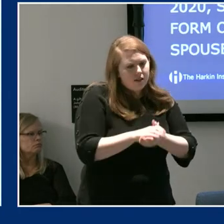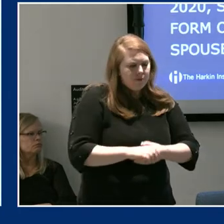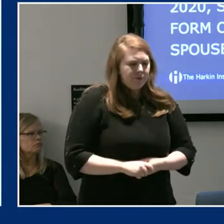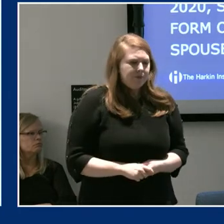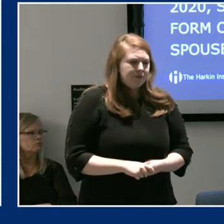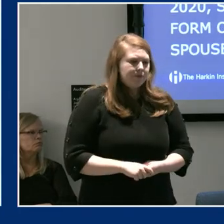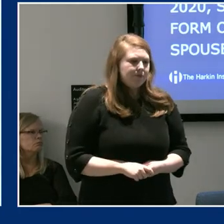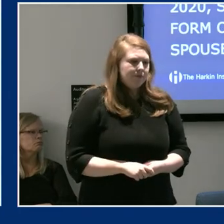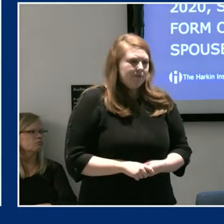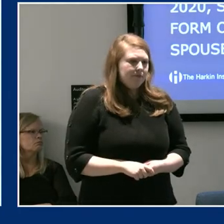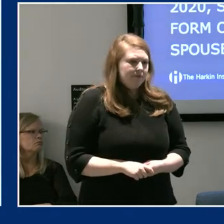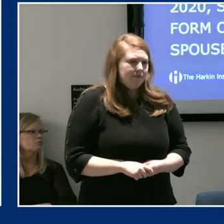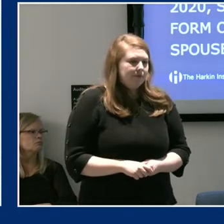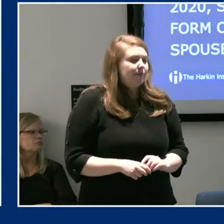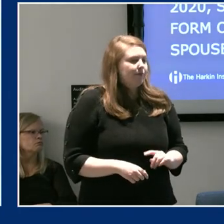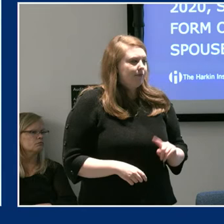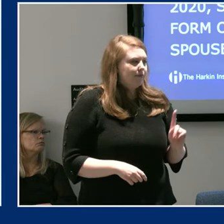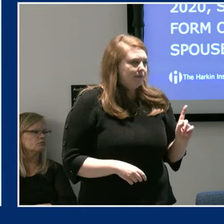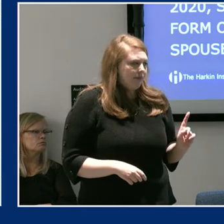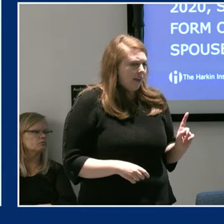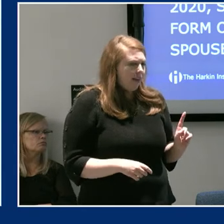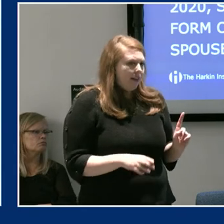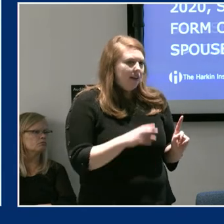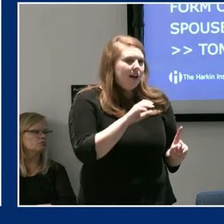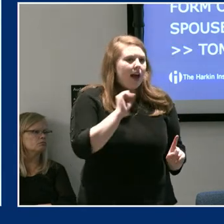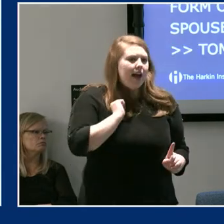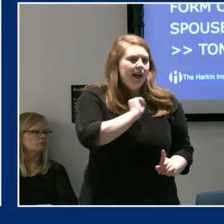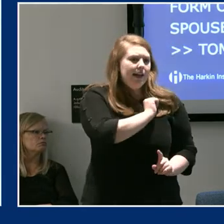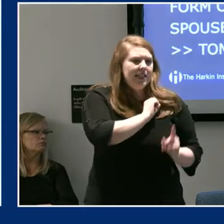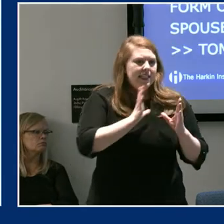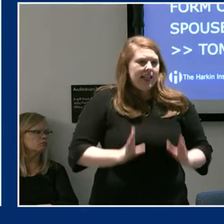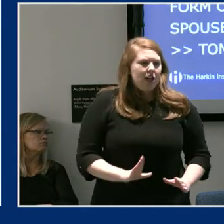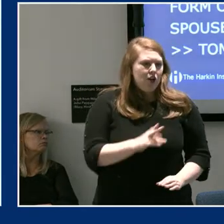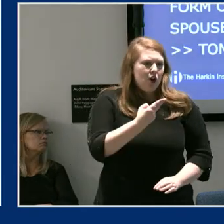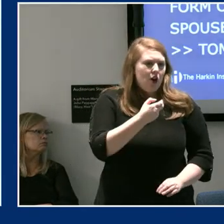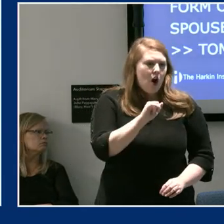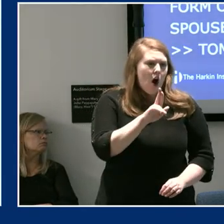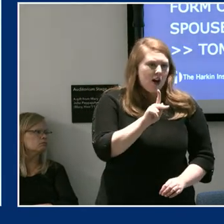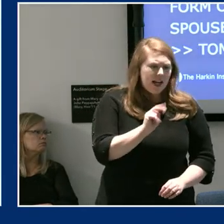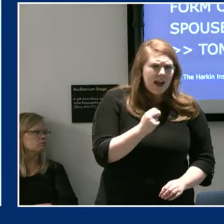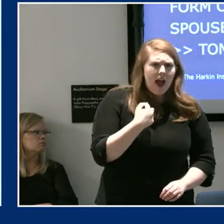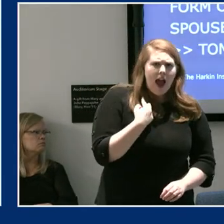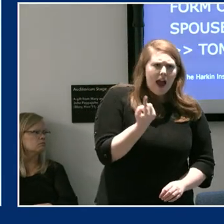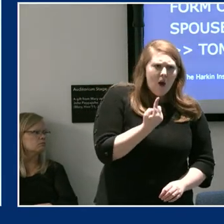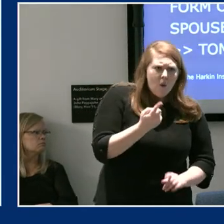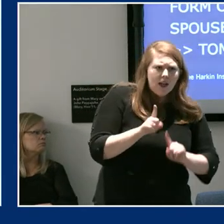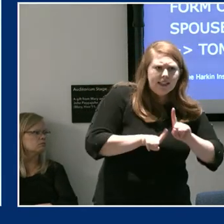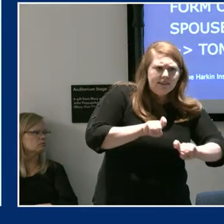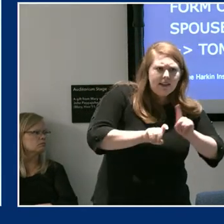think, Dr. Kijikazi, I always challenge, I'll ask Max about that too, and that is,